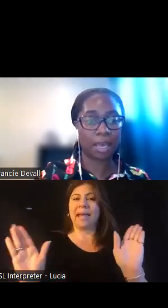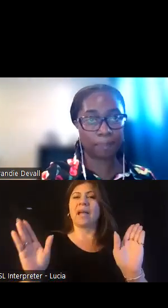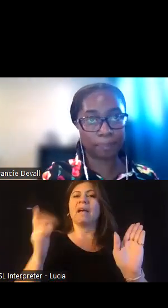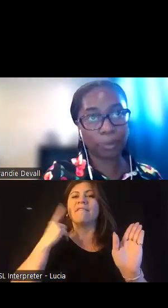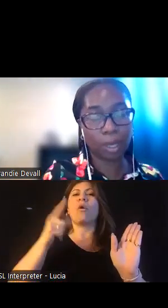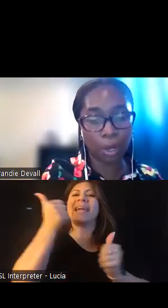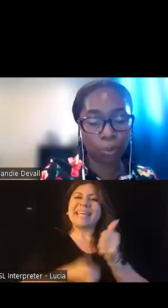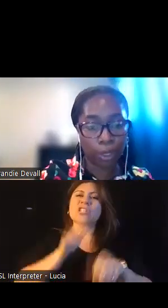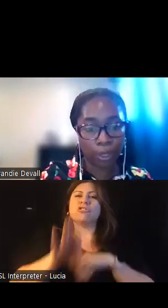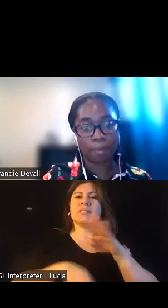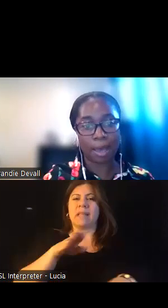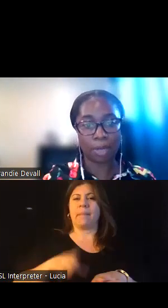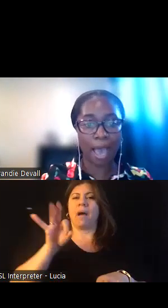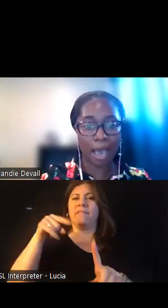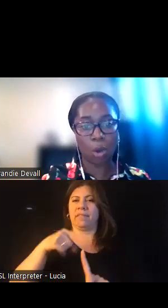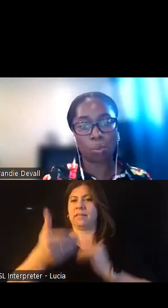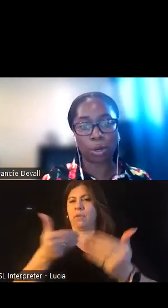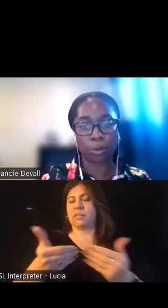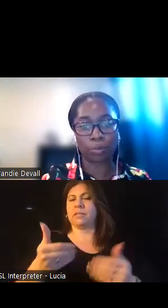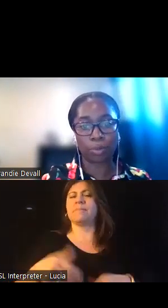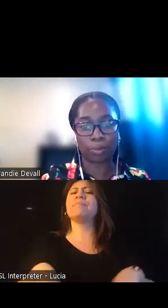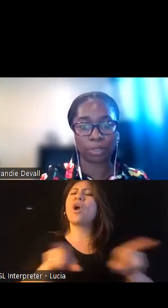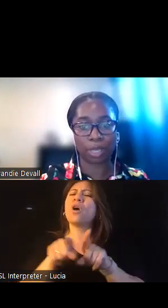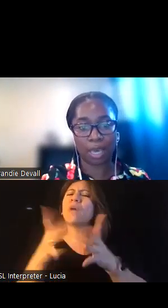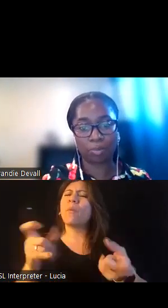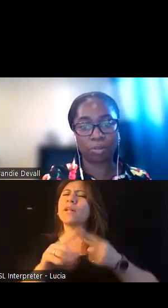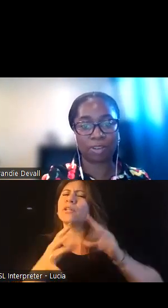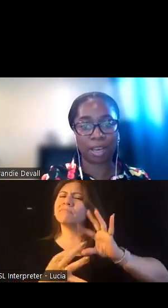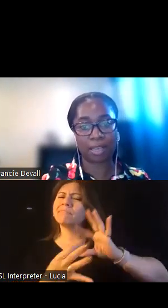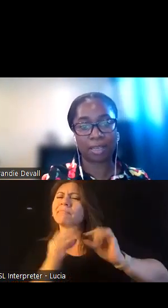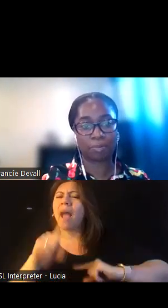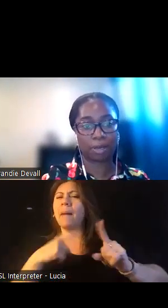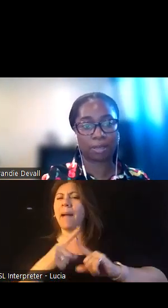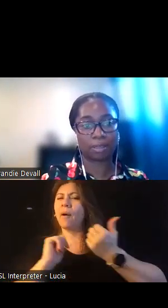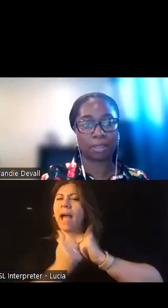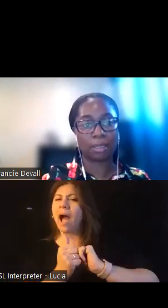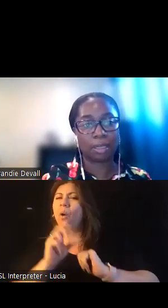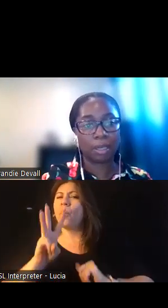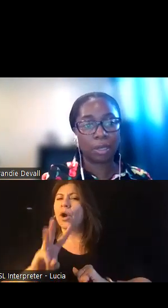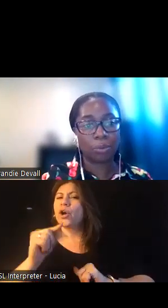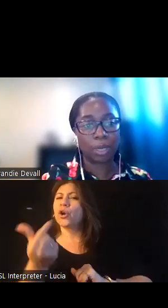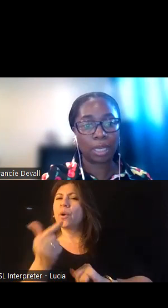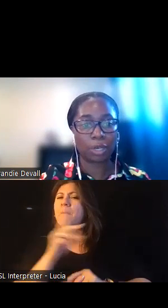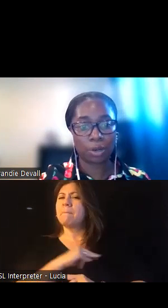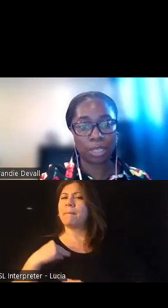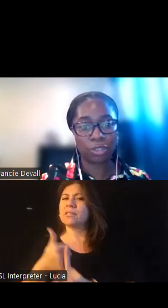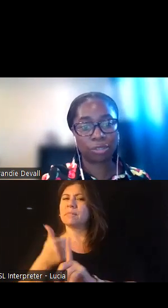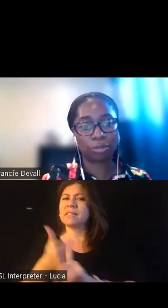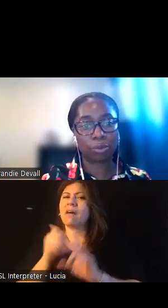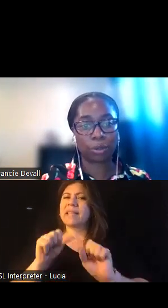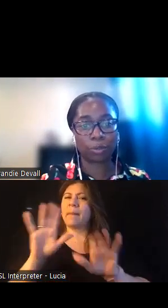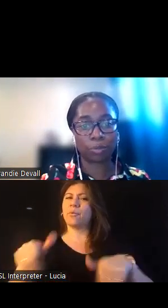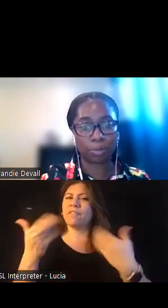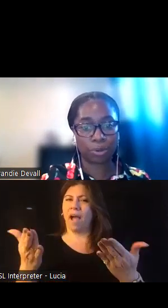want to say a word about how work group members can provide input. We